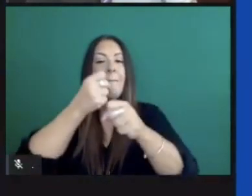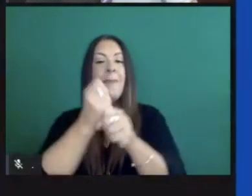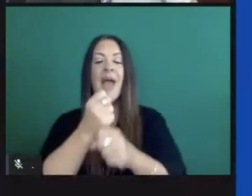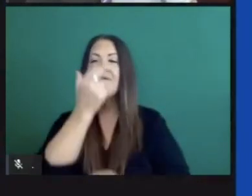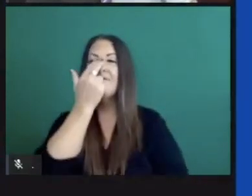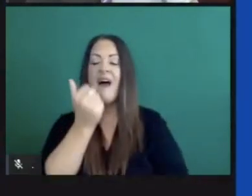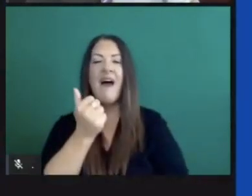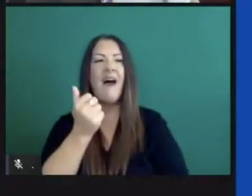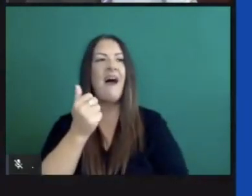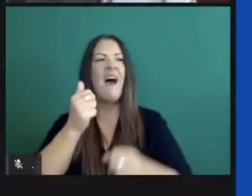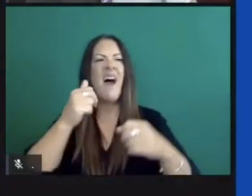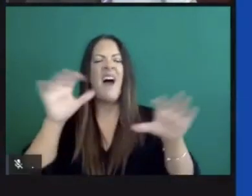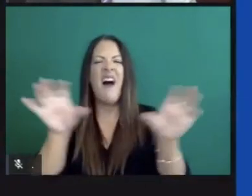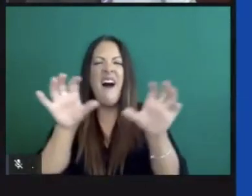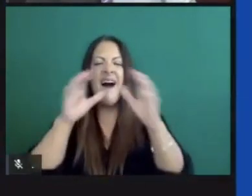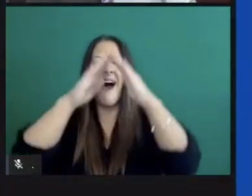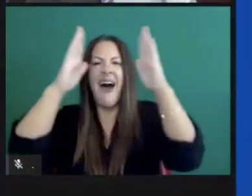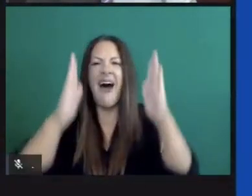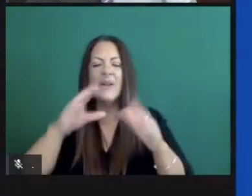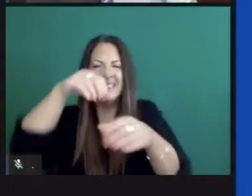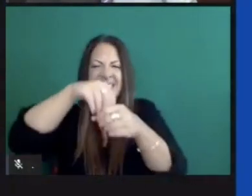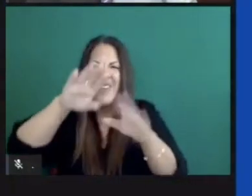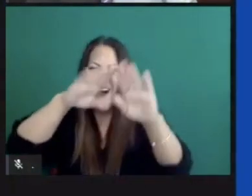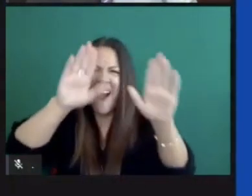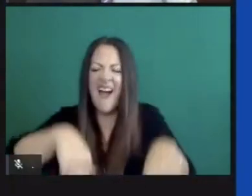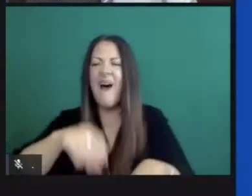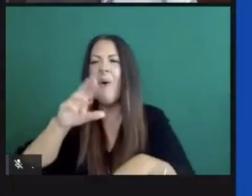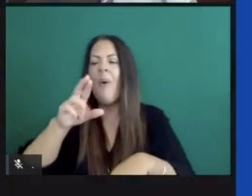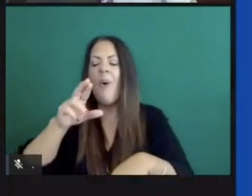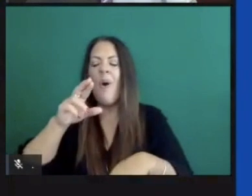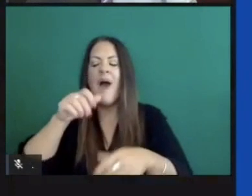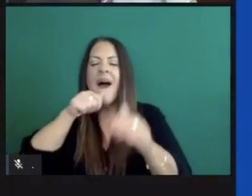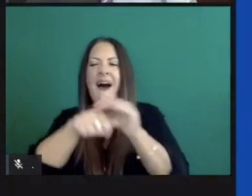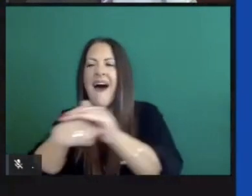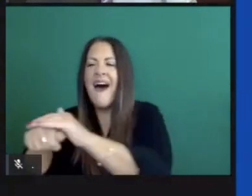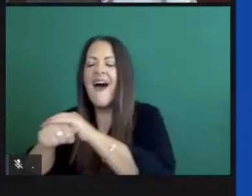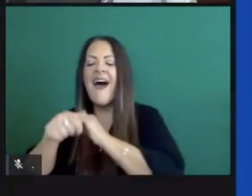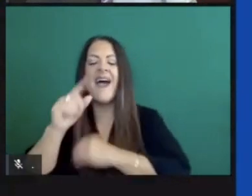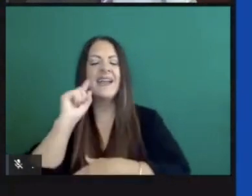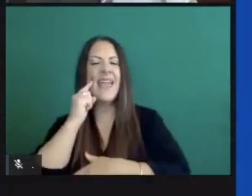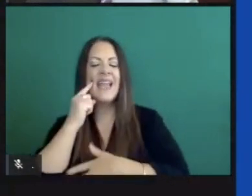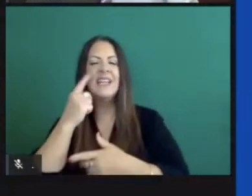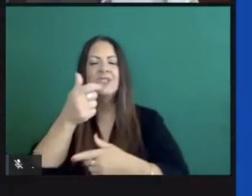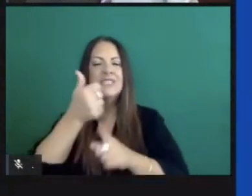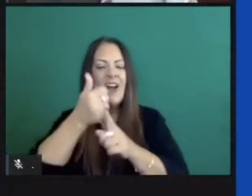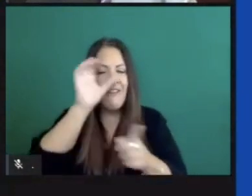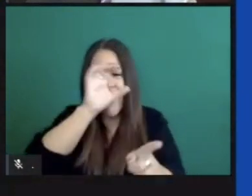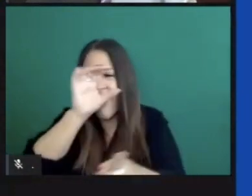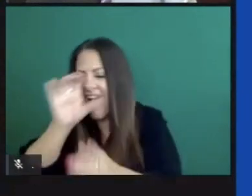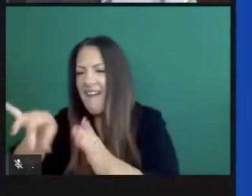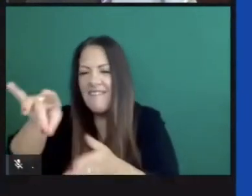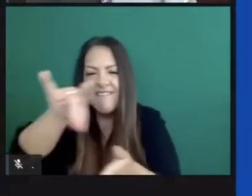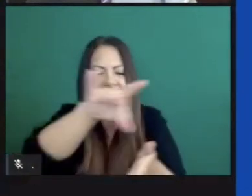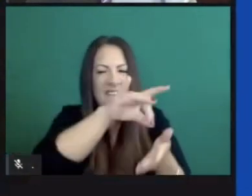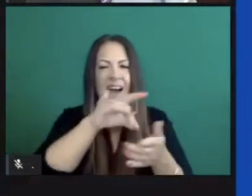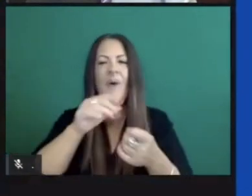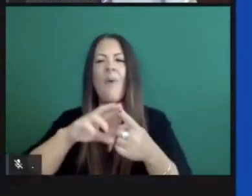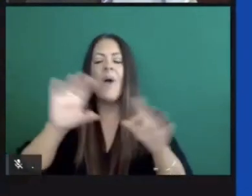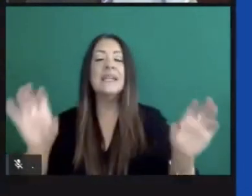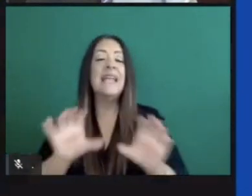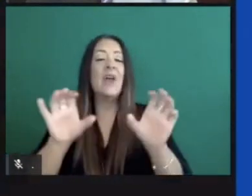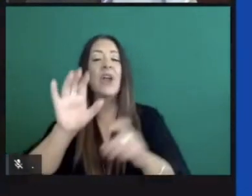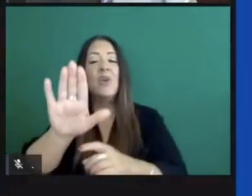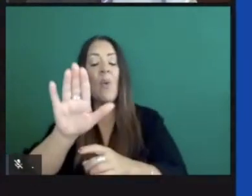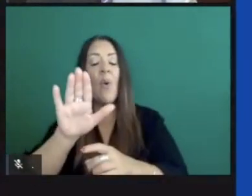hunt, having a scary movie night, painting faces and carving pumpkins, decorating your backyard or